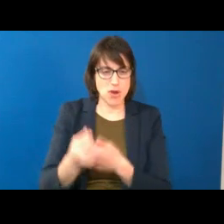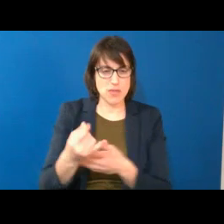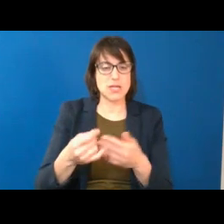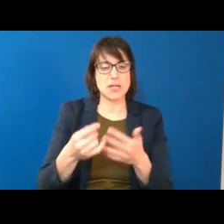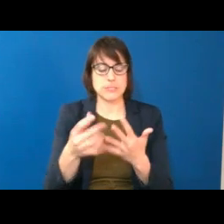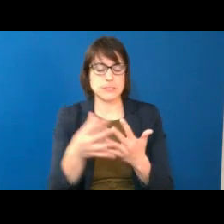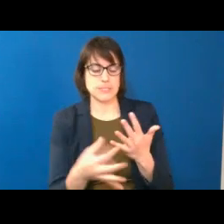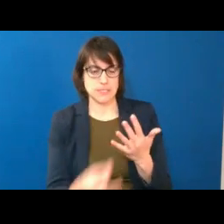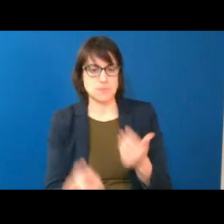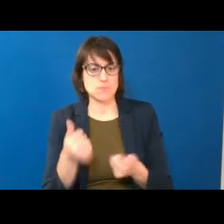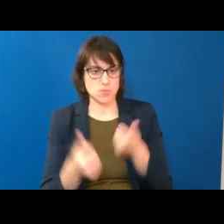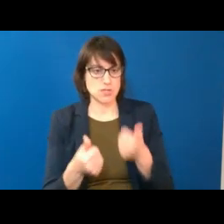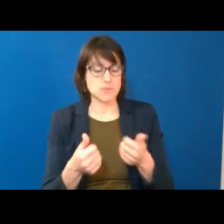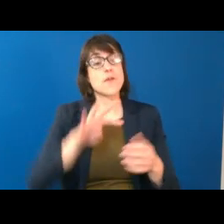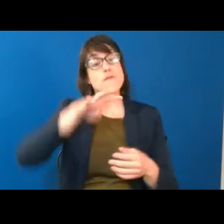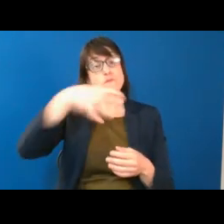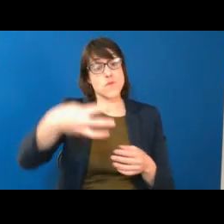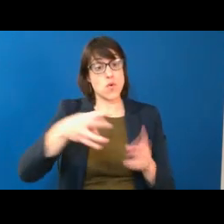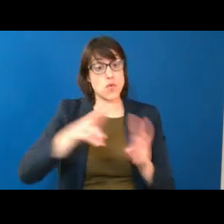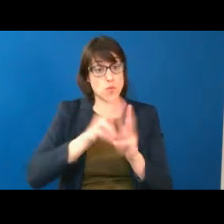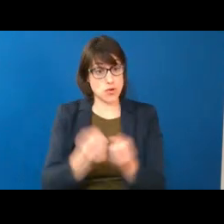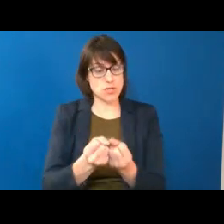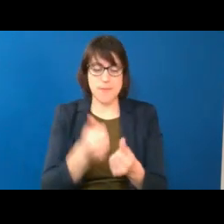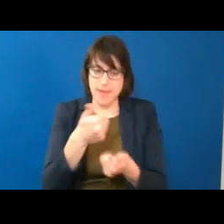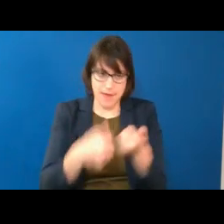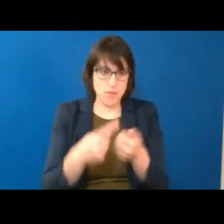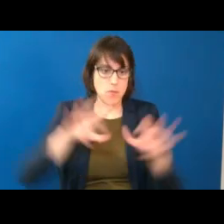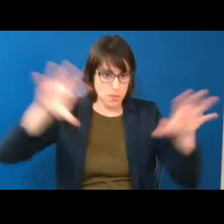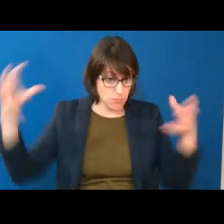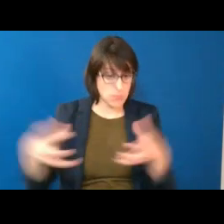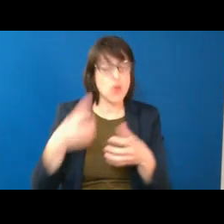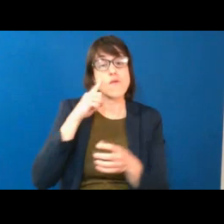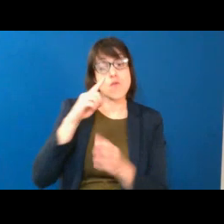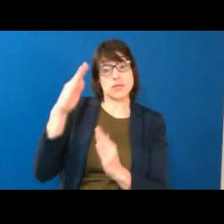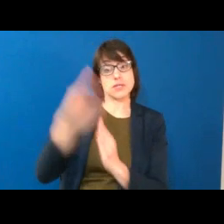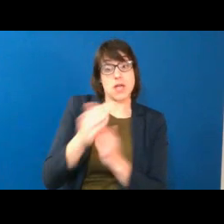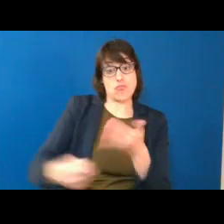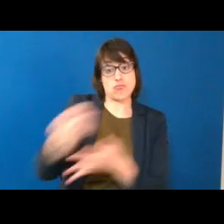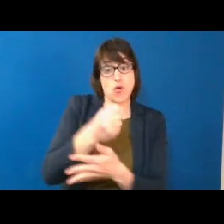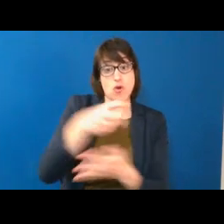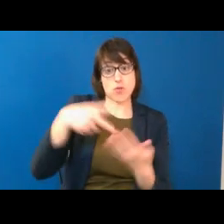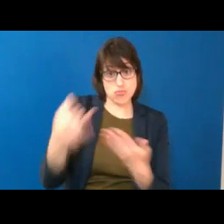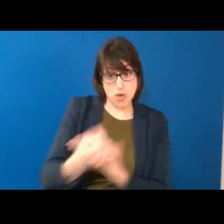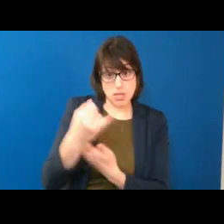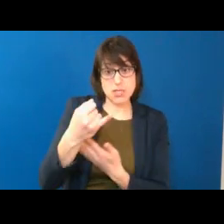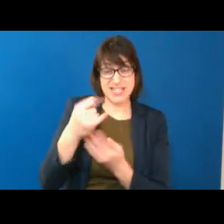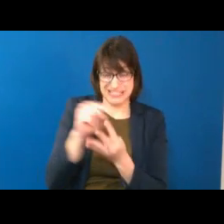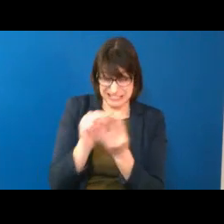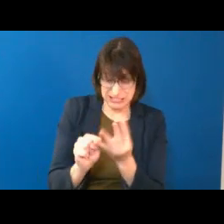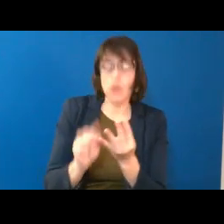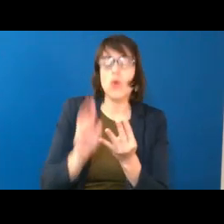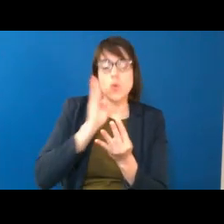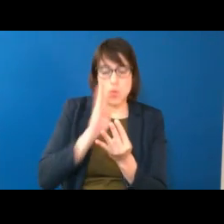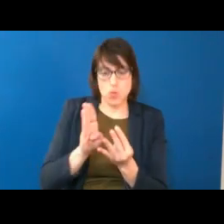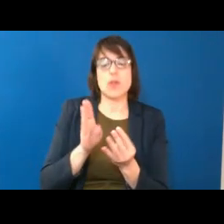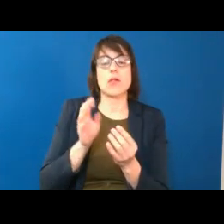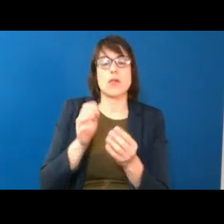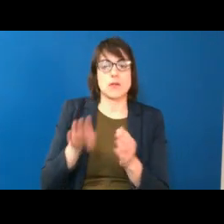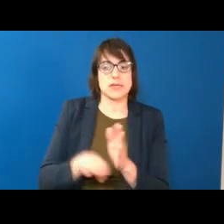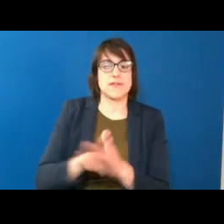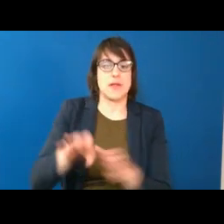workshop, we'll bring everyone together, and for those top priority projects, we'll develop really detailed action plans so that they're shovel-ready projects.